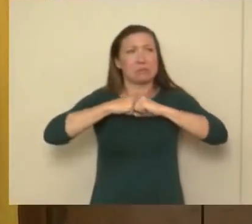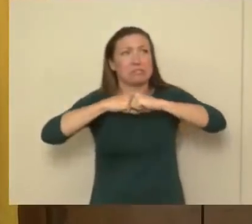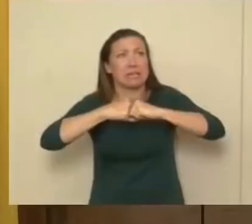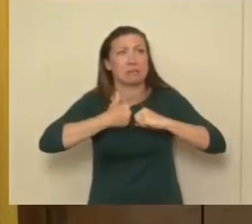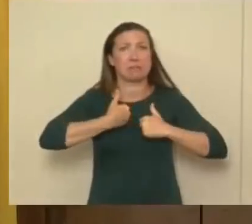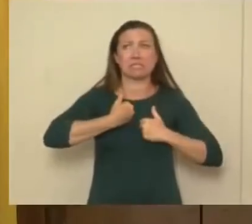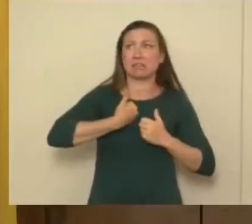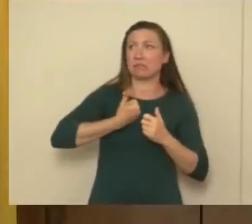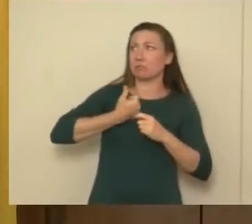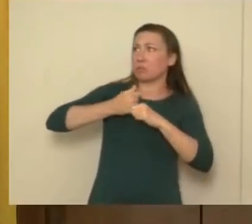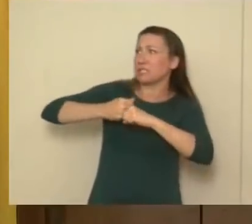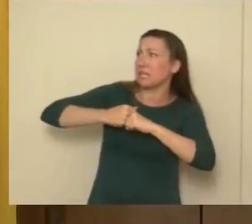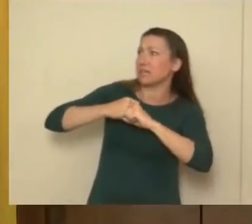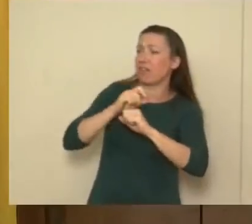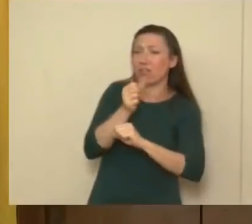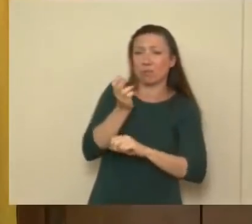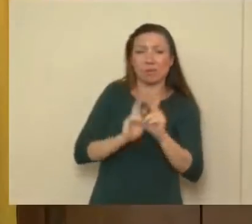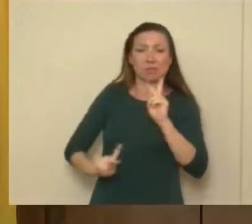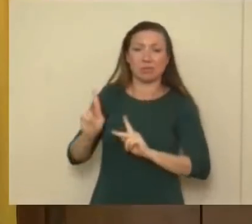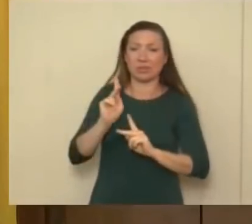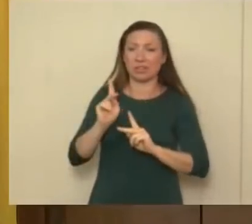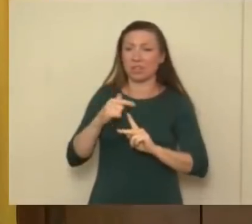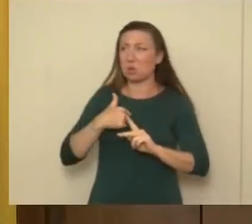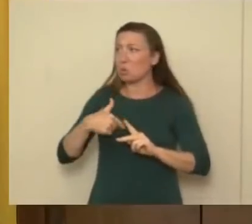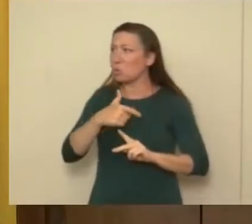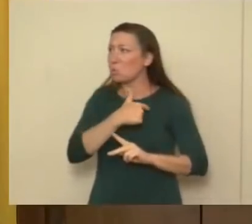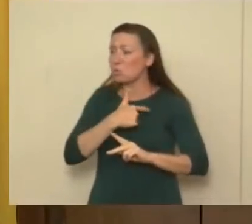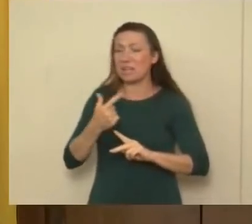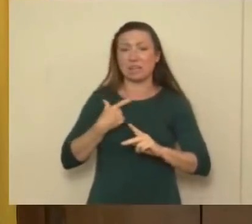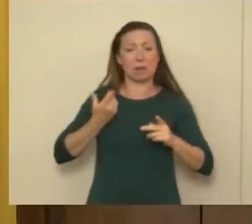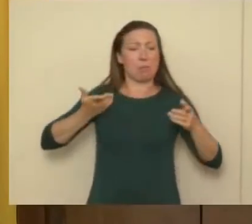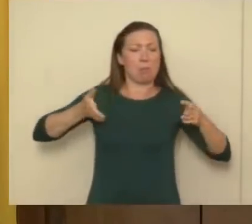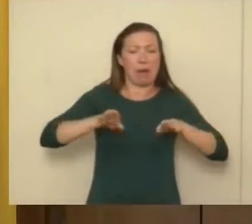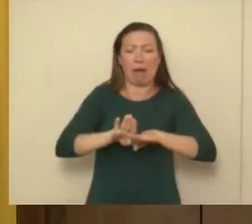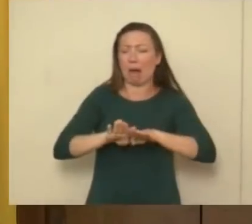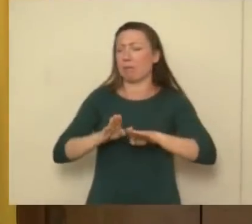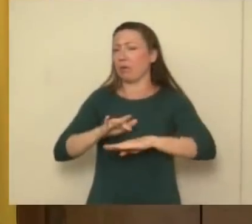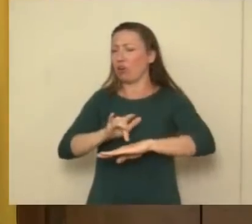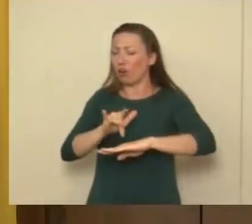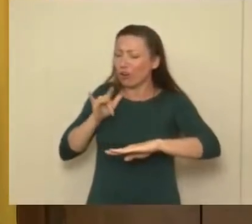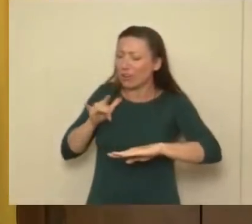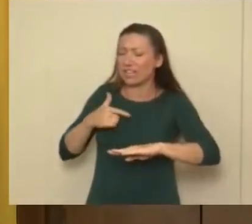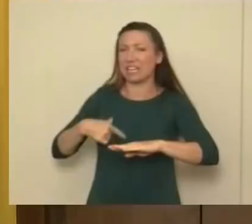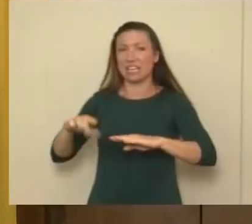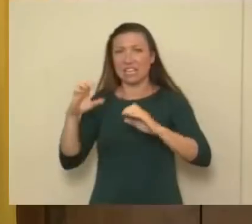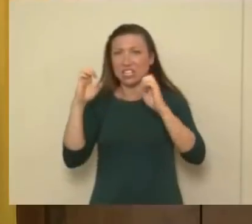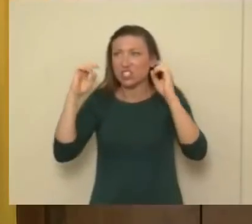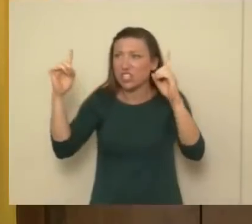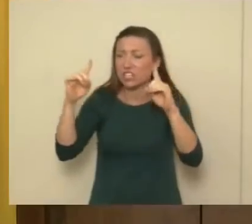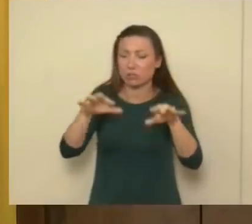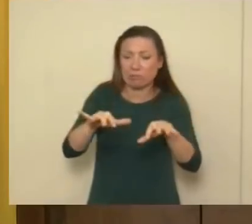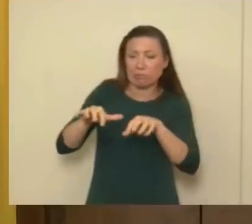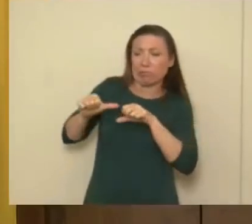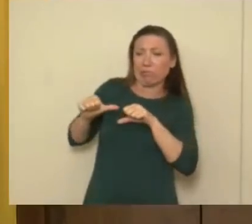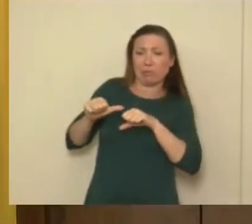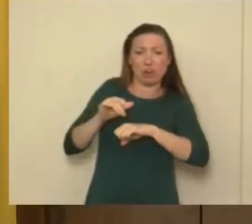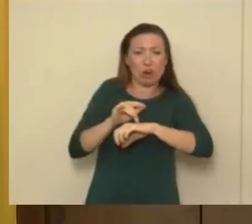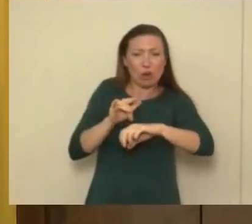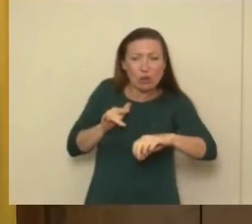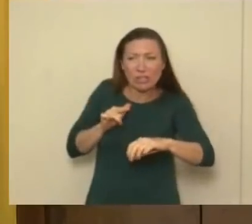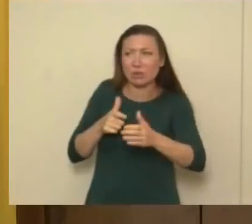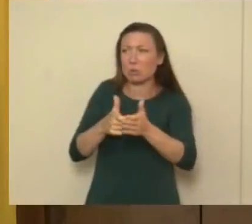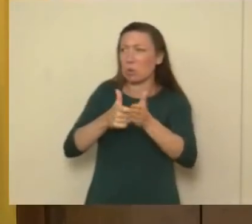being vigilant, that we were an early state at closures, an early state at education, an early state about requiring